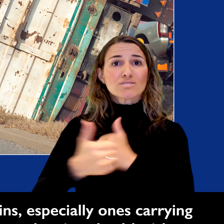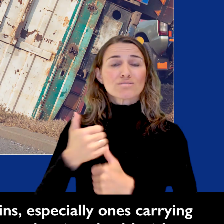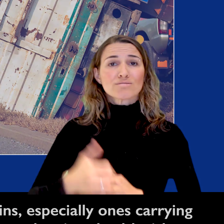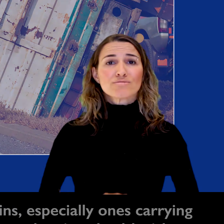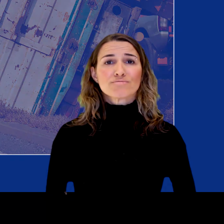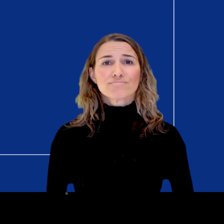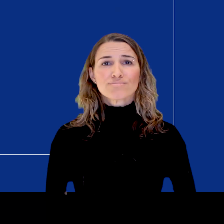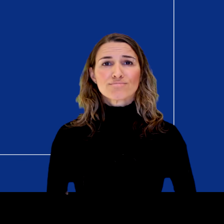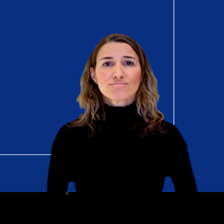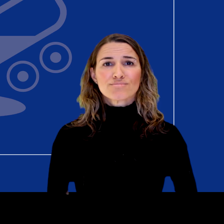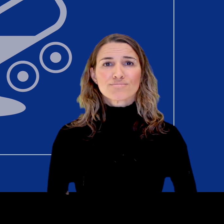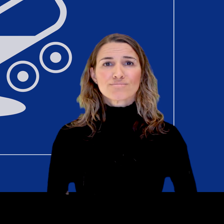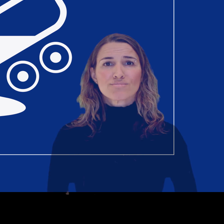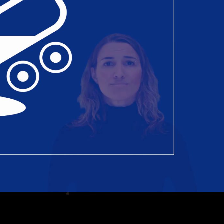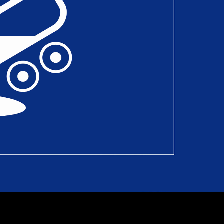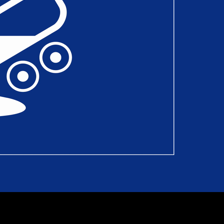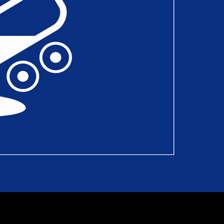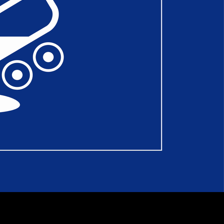health risks.